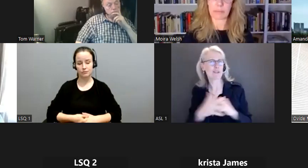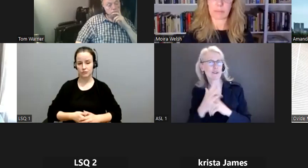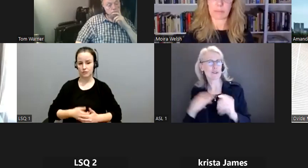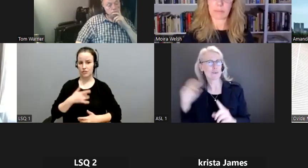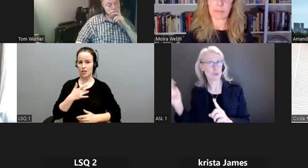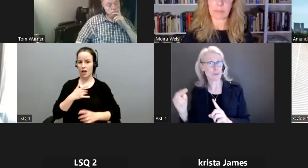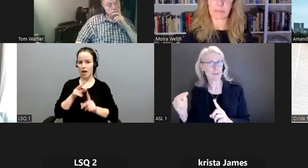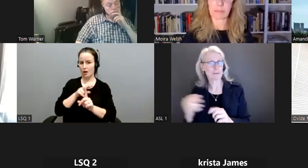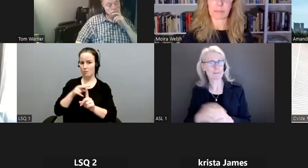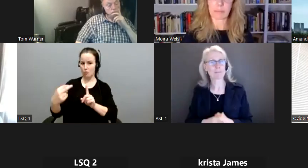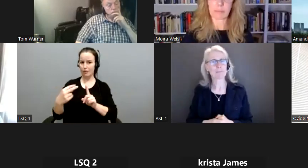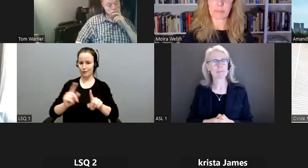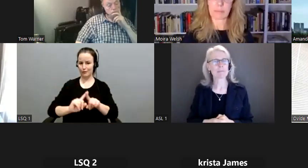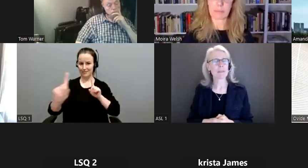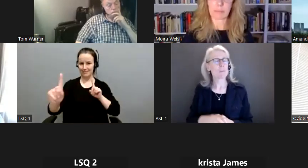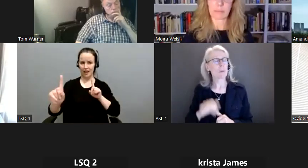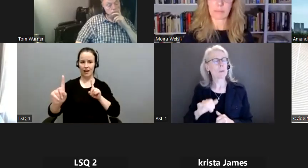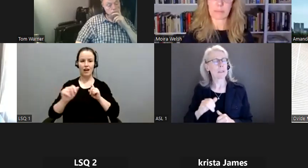the convergence that I see.